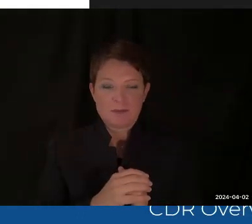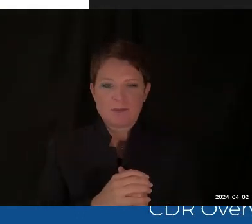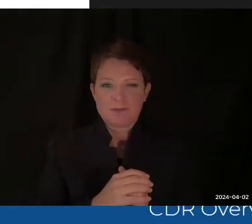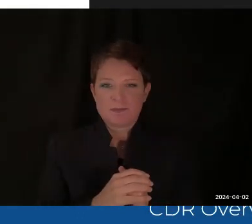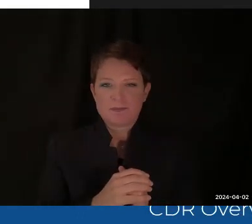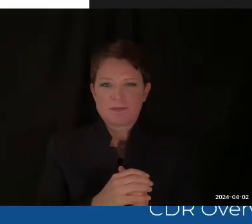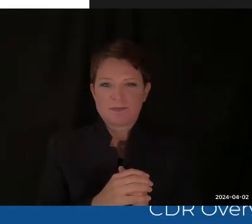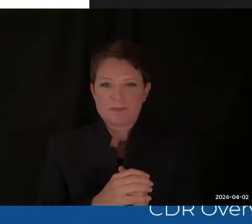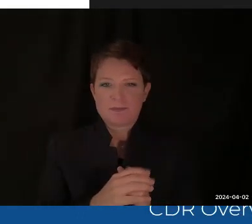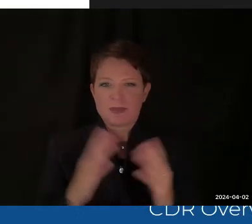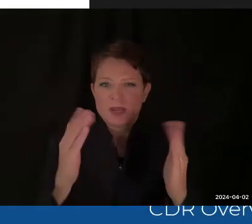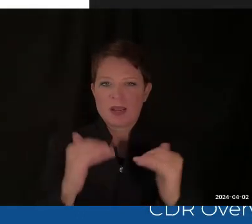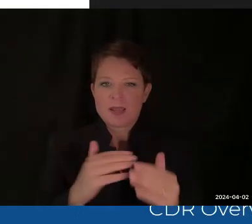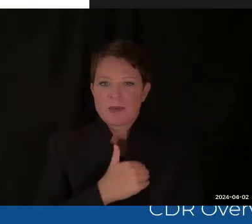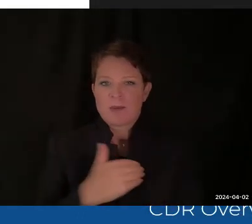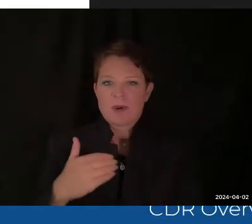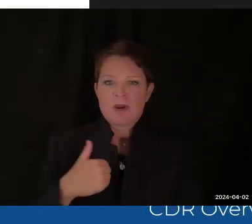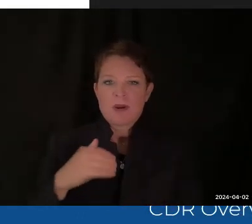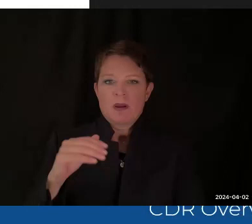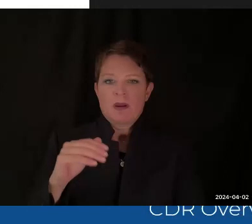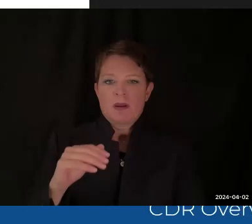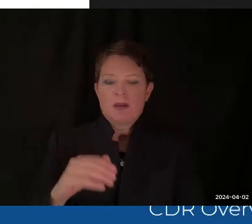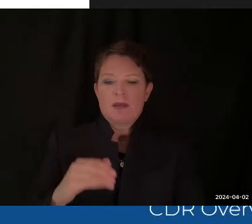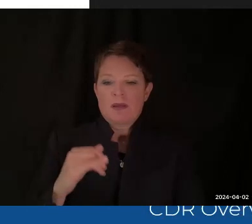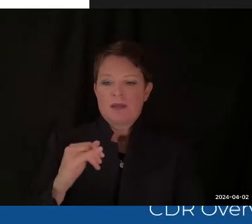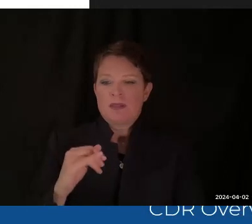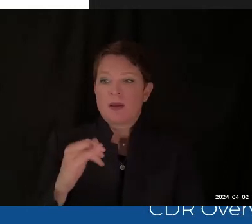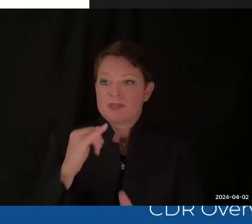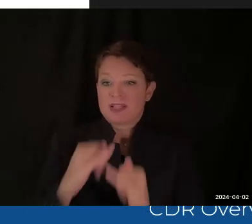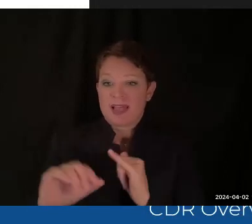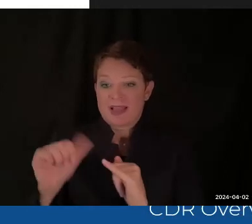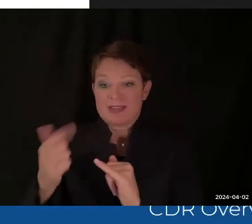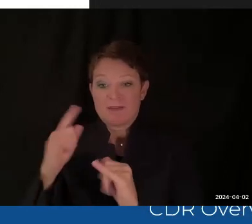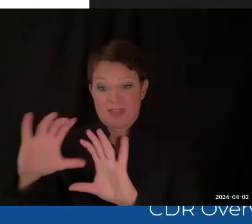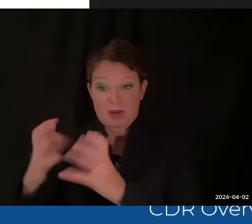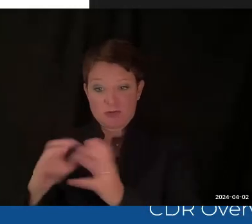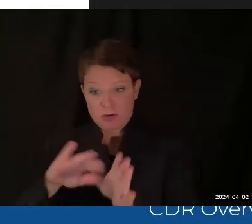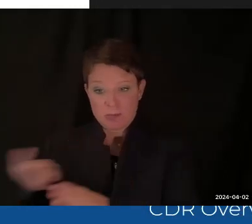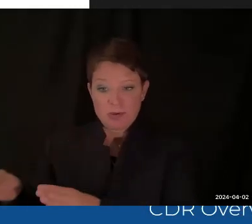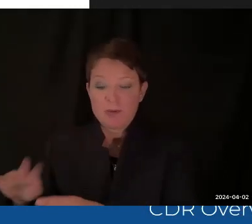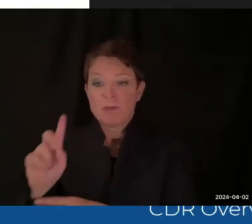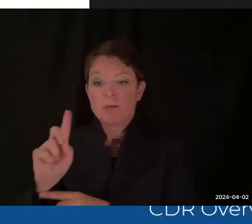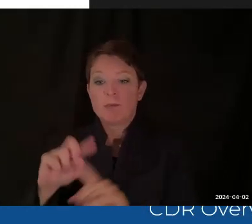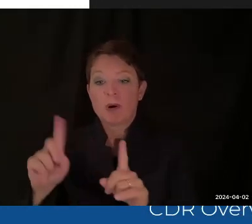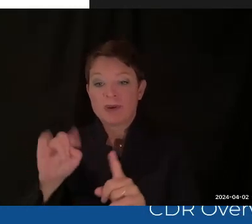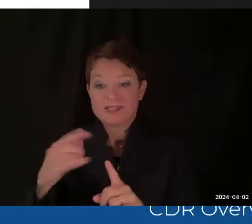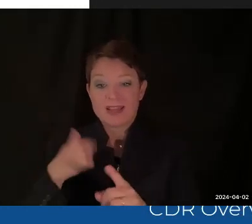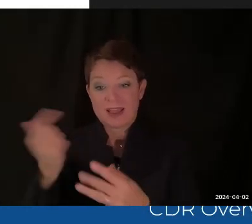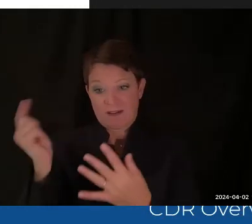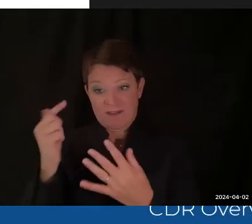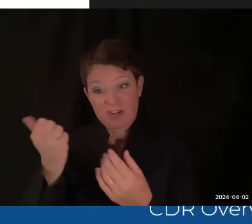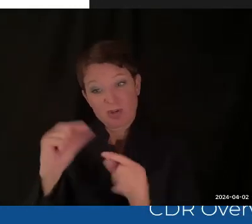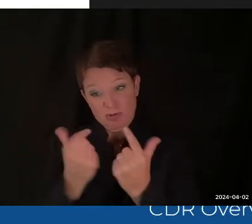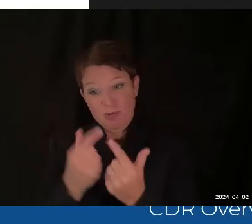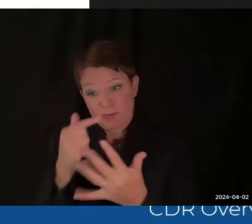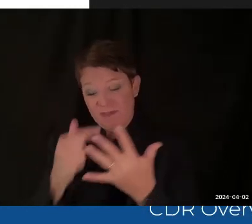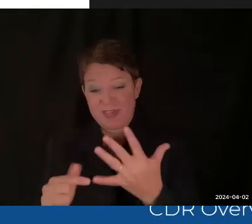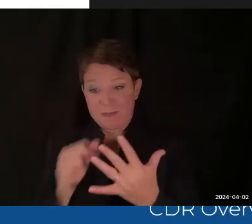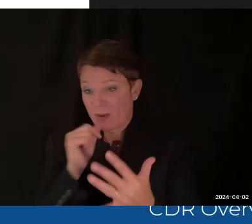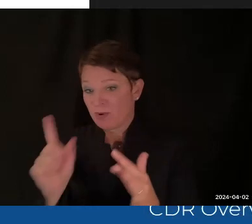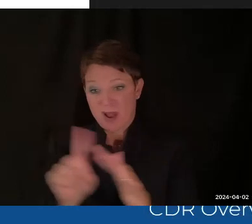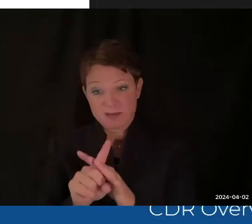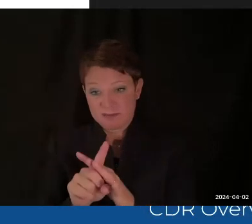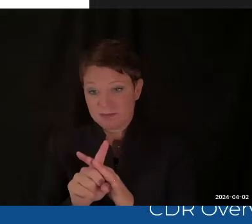you. Next member. That was the last 10 for that group, although we did have a number who were not in